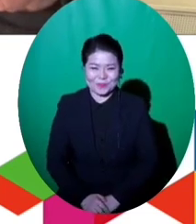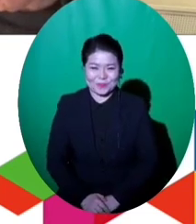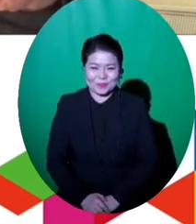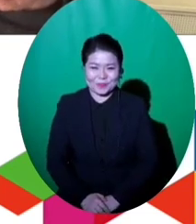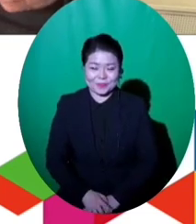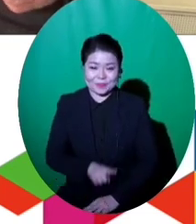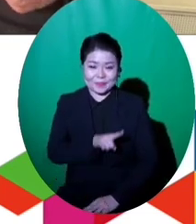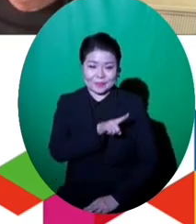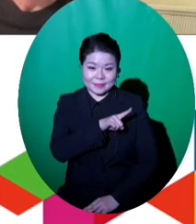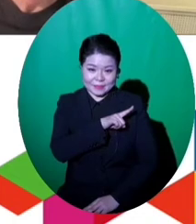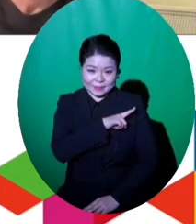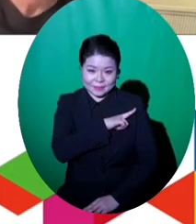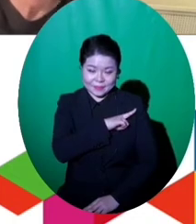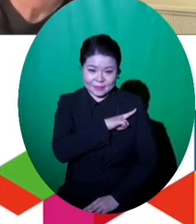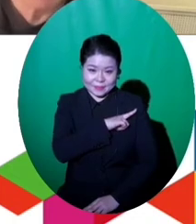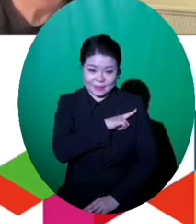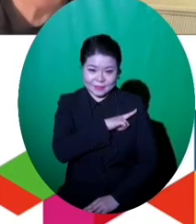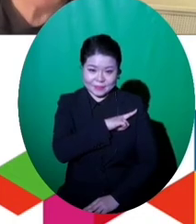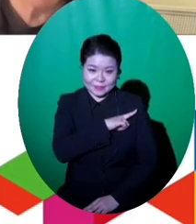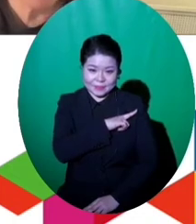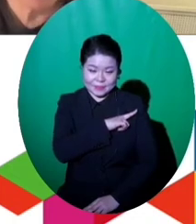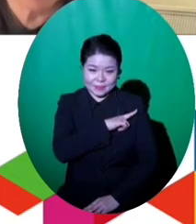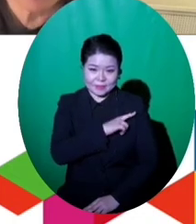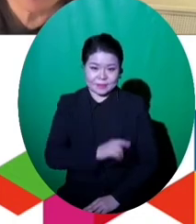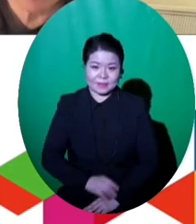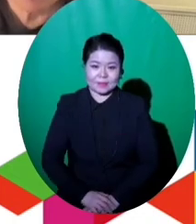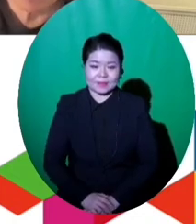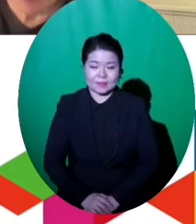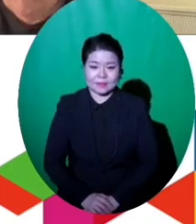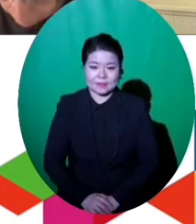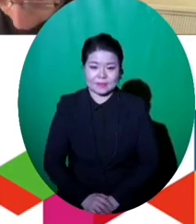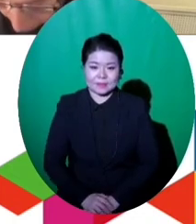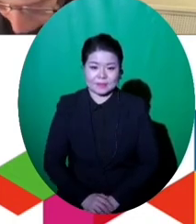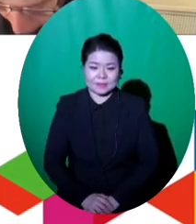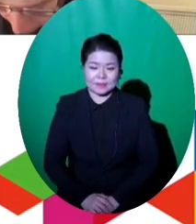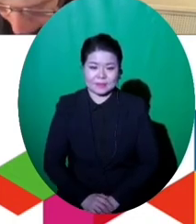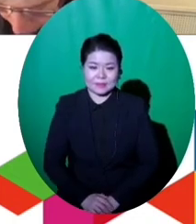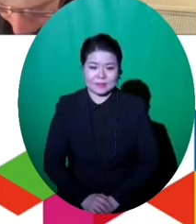to incorporate care into the realm of art?